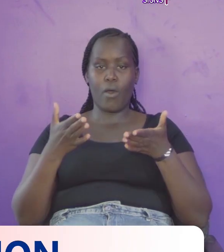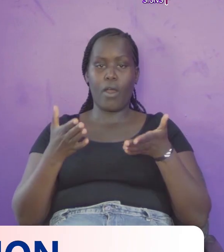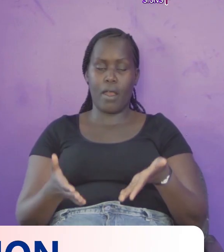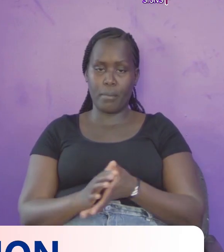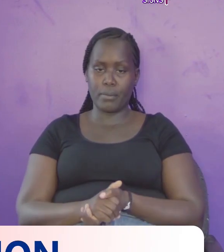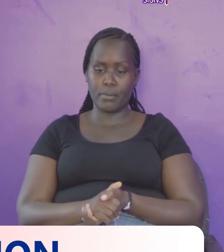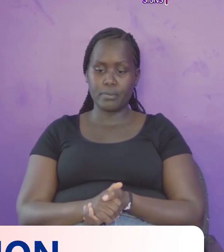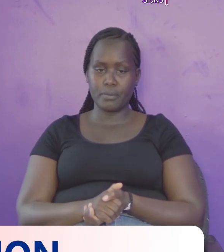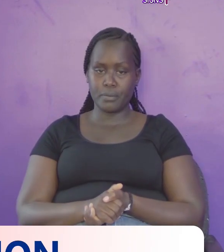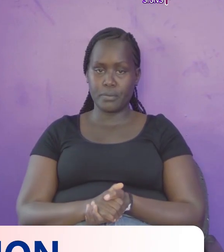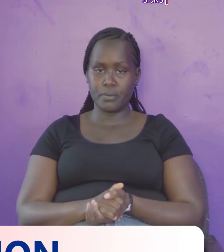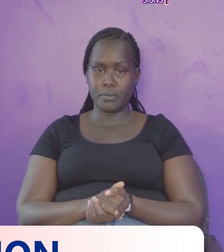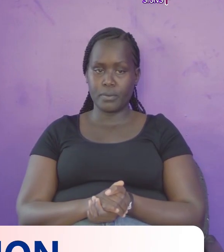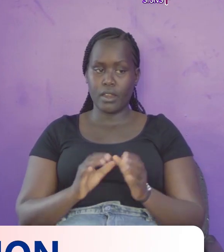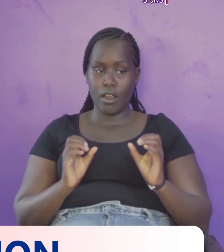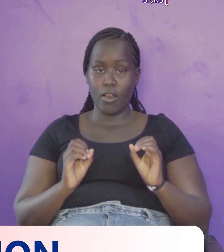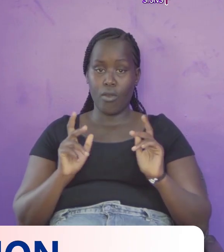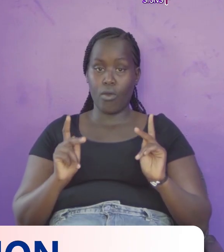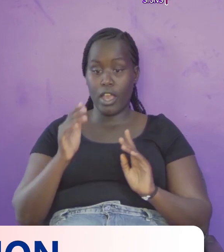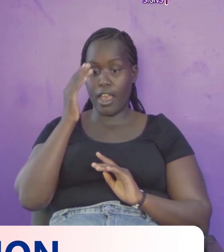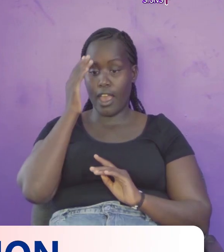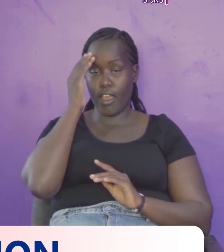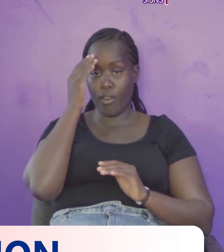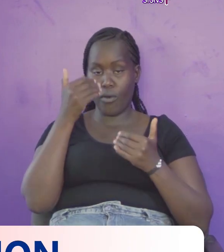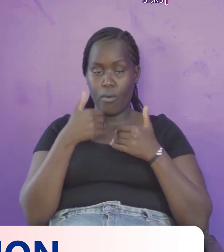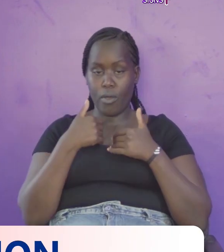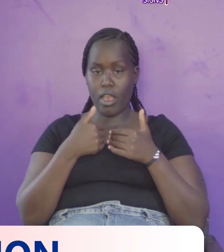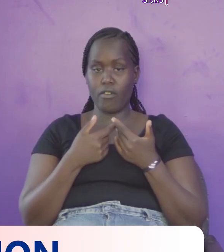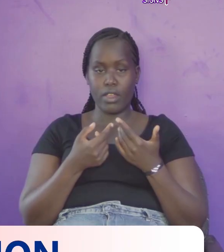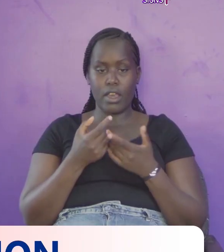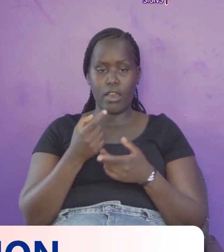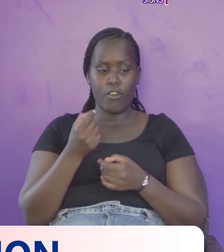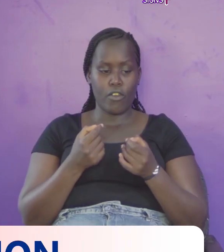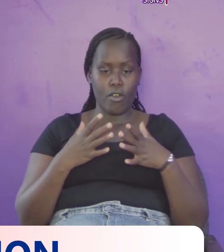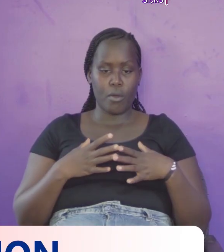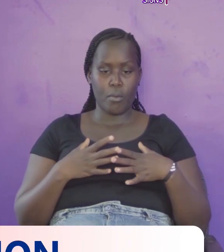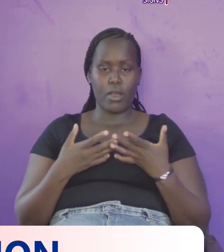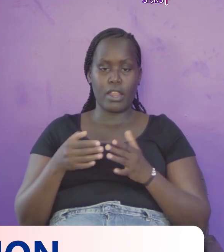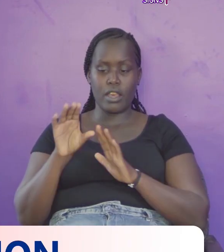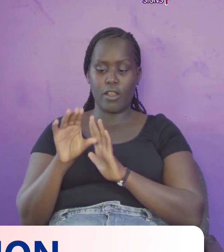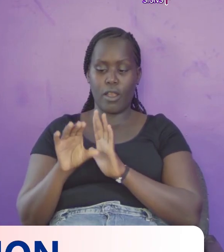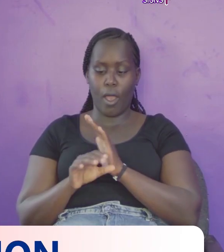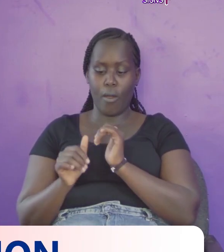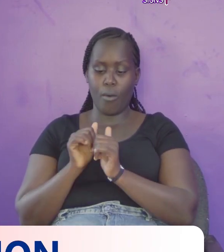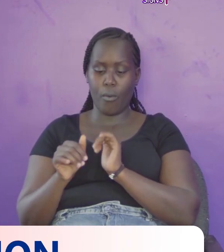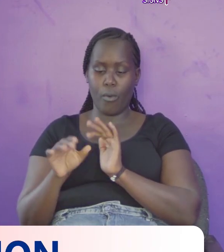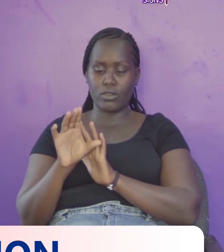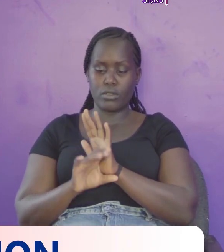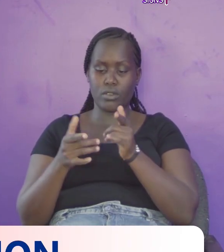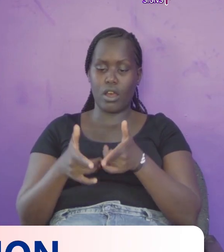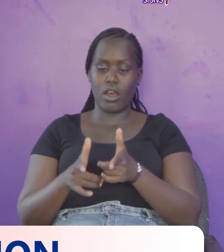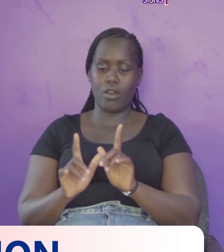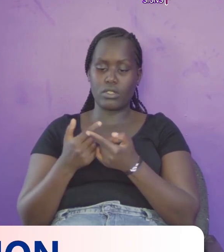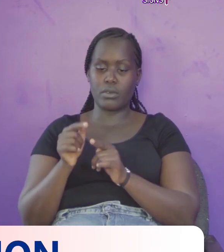they are okay, I know we have the minority in the constitution, which again constitution allows, but